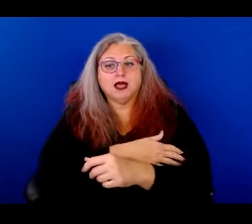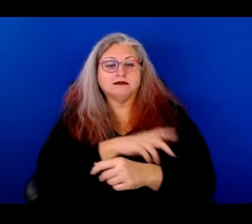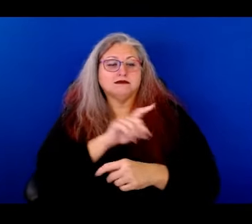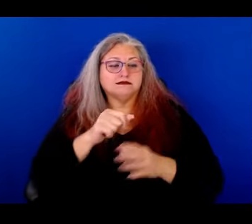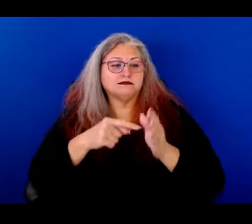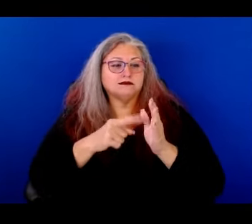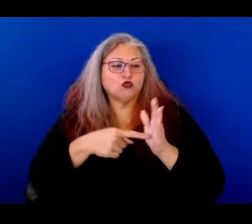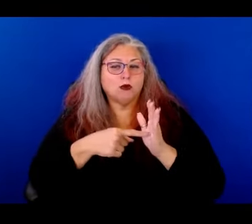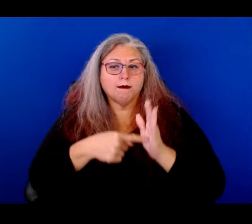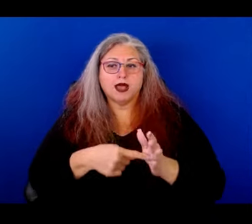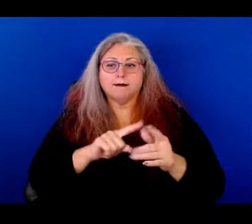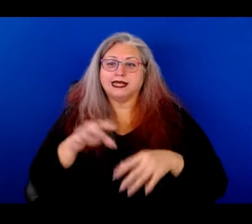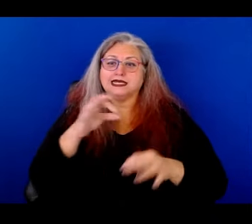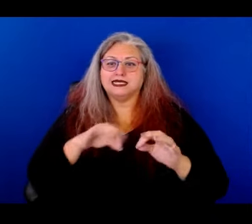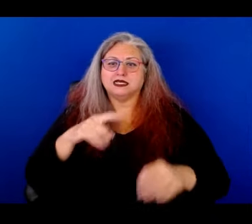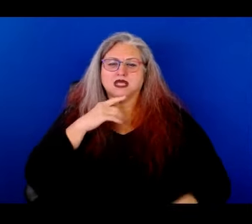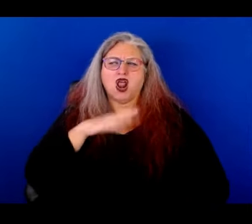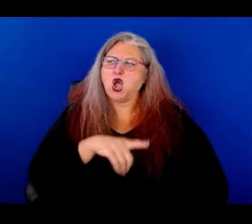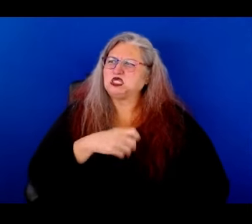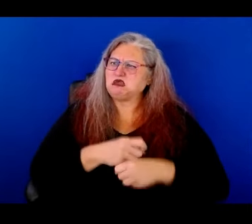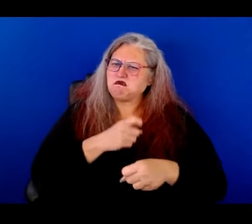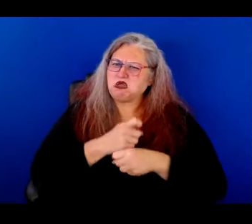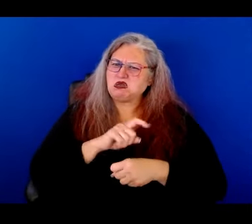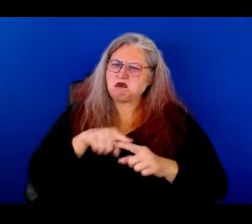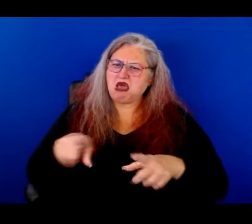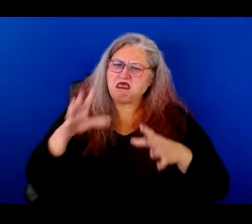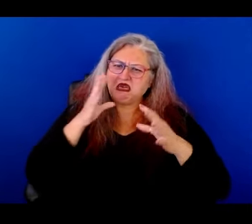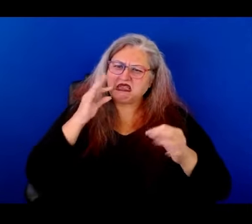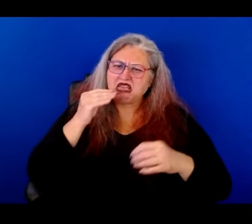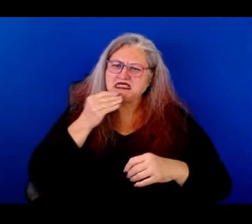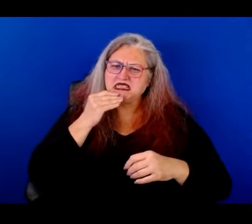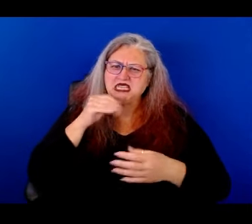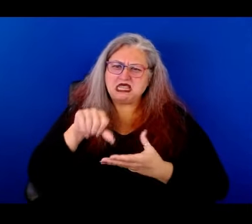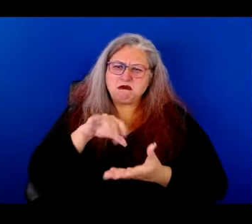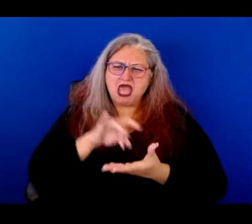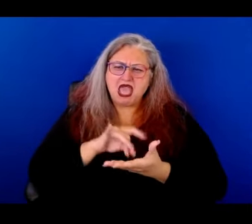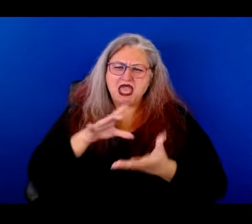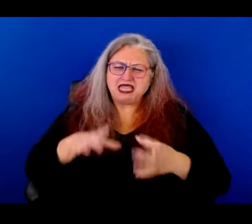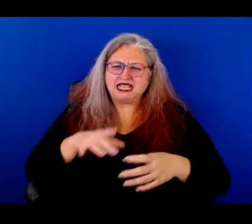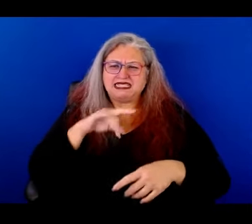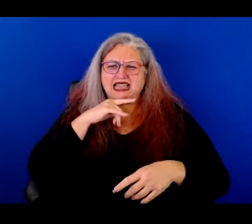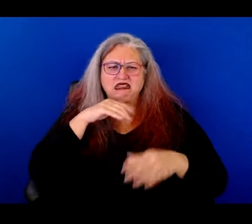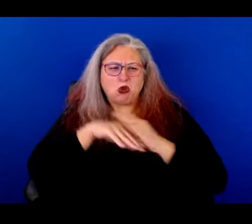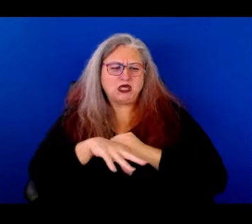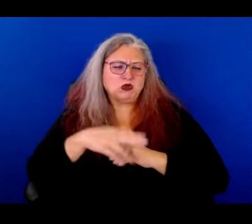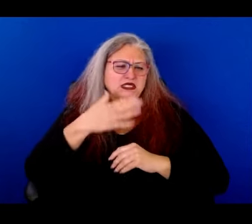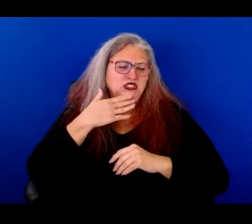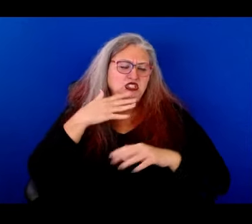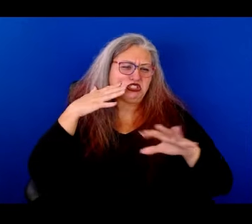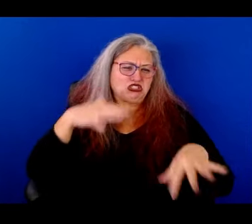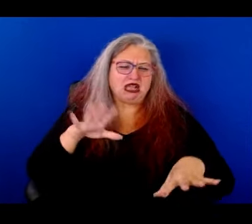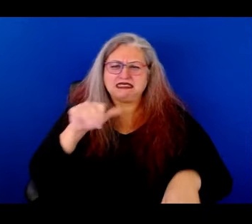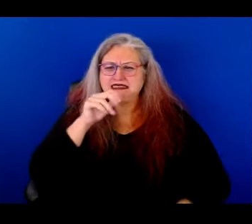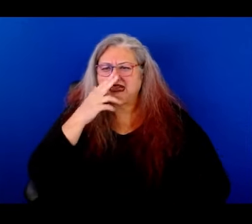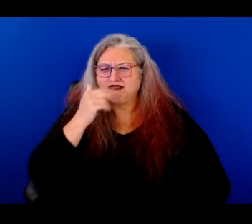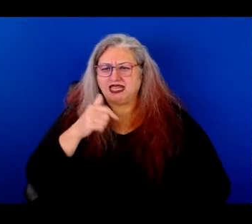model. And instead they're like, she made a joke about the cat eating pancakes and cats going into sugar shock is not funny. So